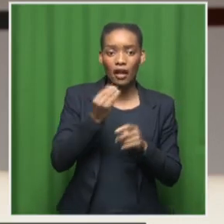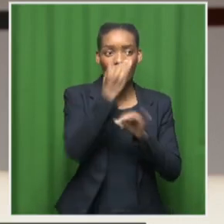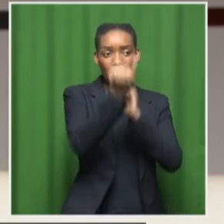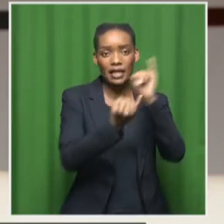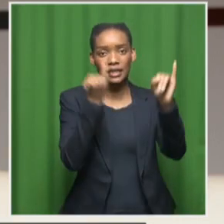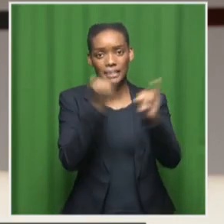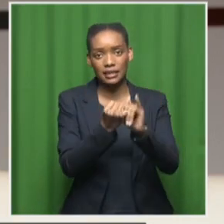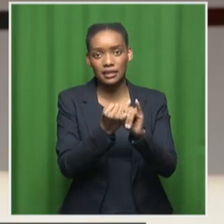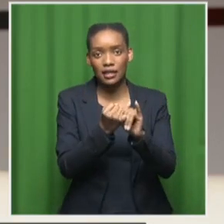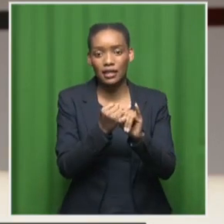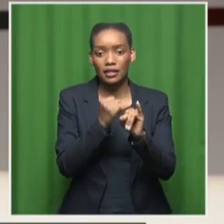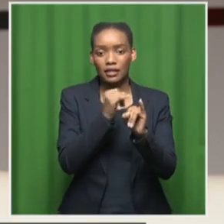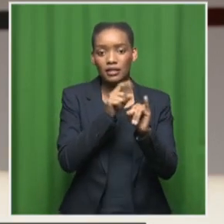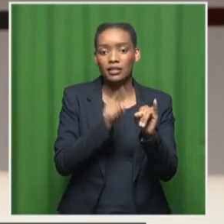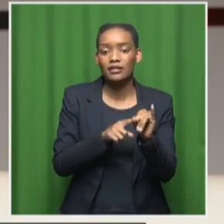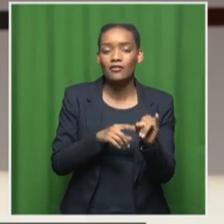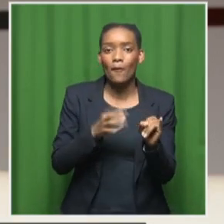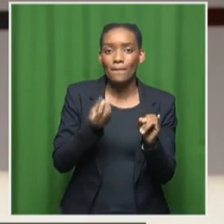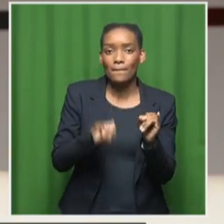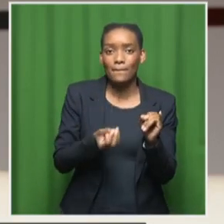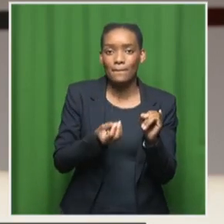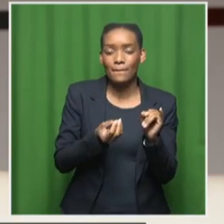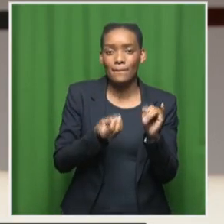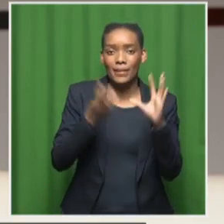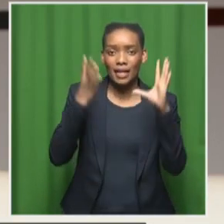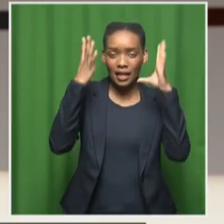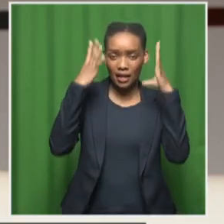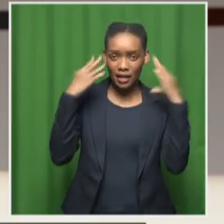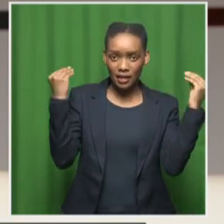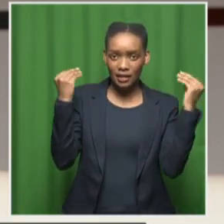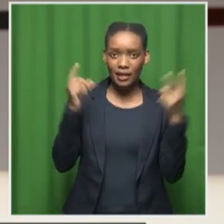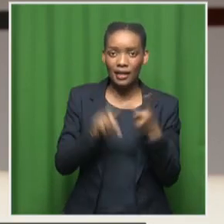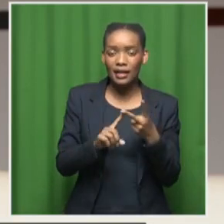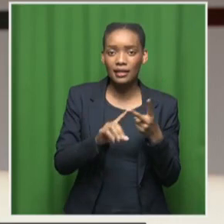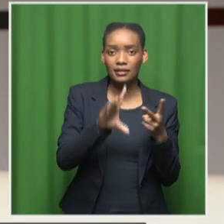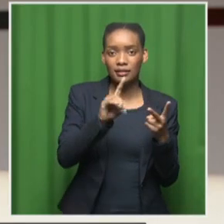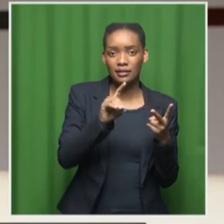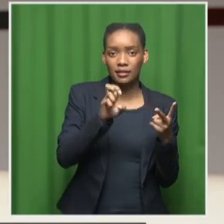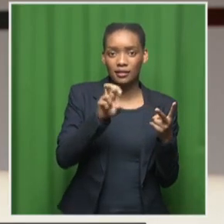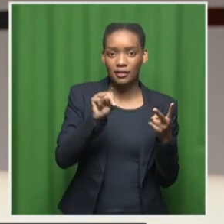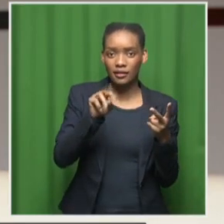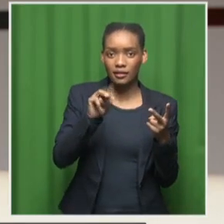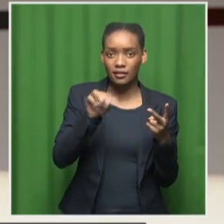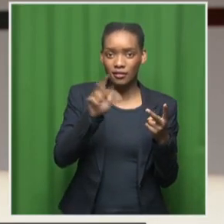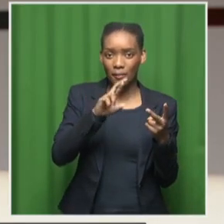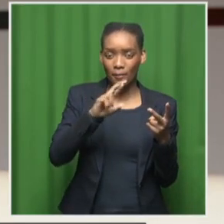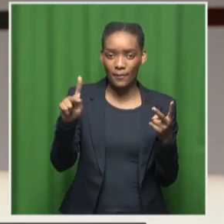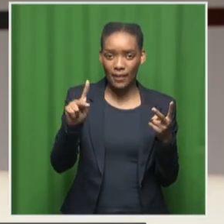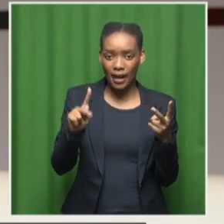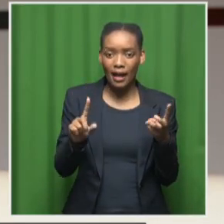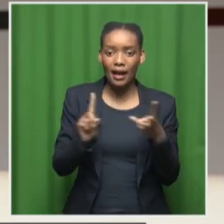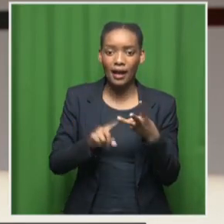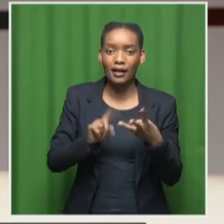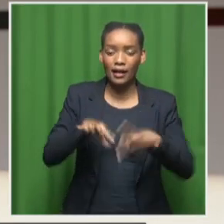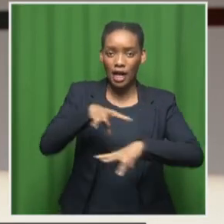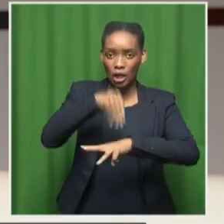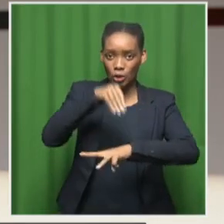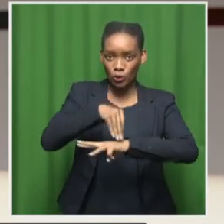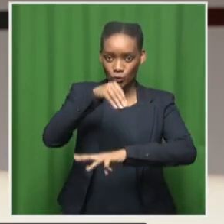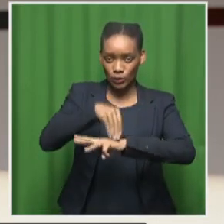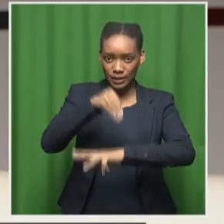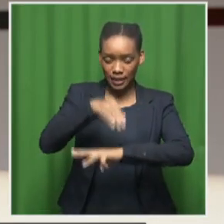productions. So we've got De Stilte from the Netherlands, we have Betida from Denmark, we have Joshua Monten Dance Company from Switzerland, we